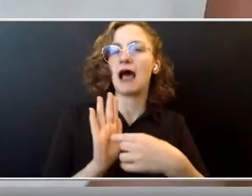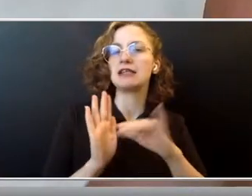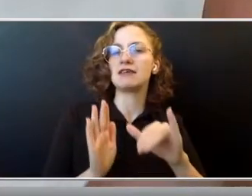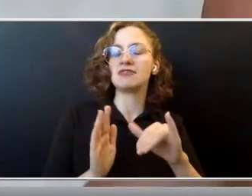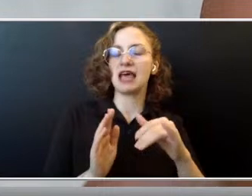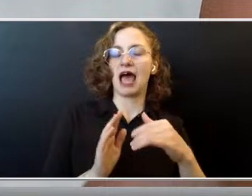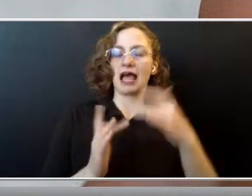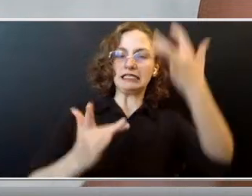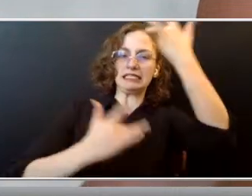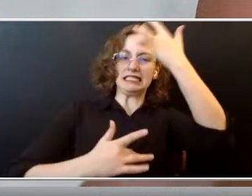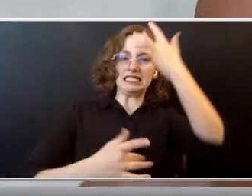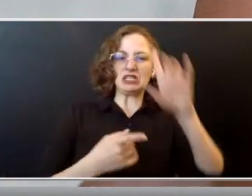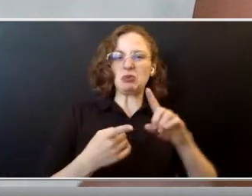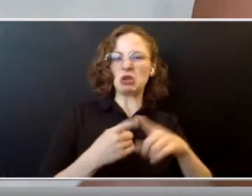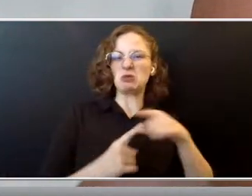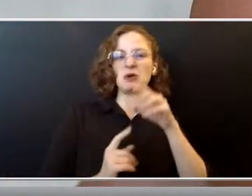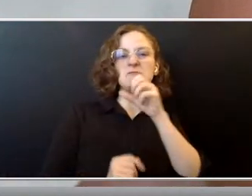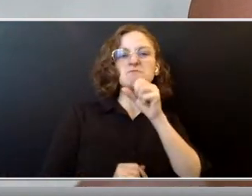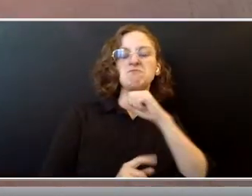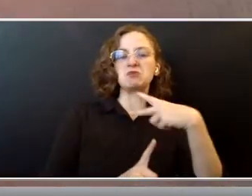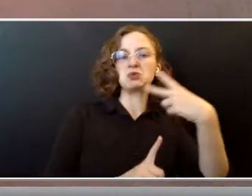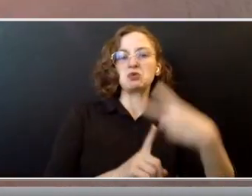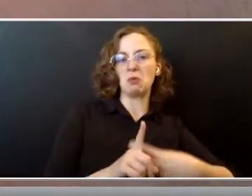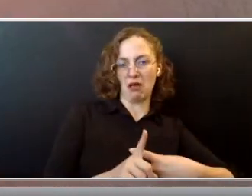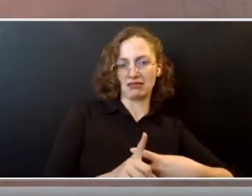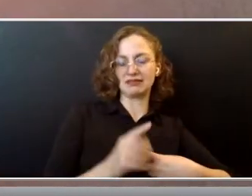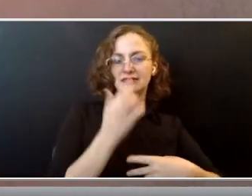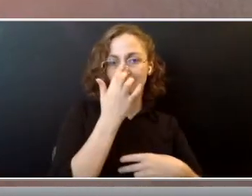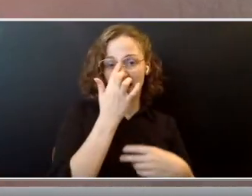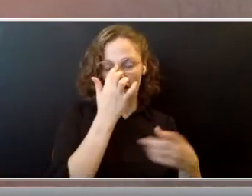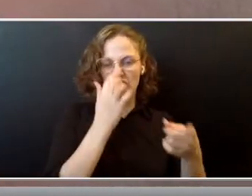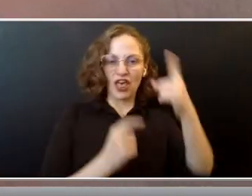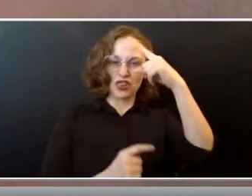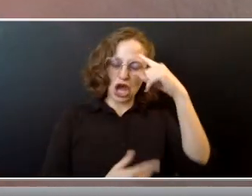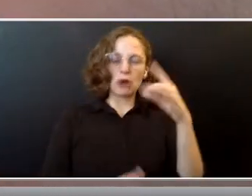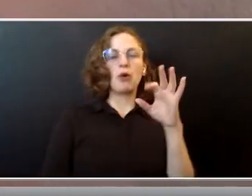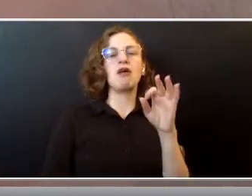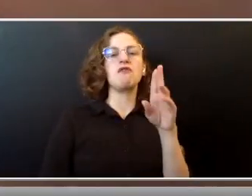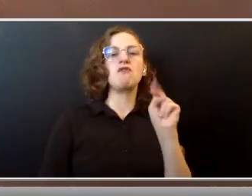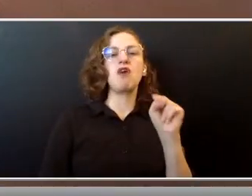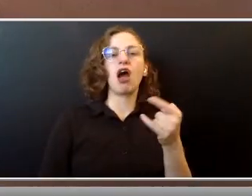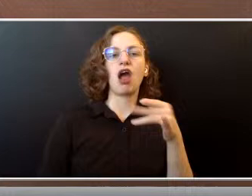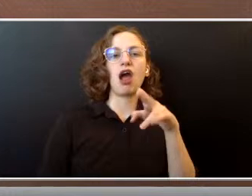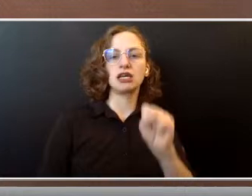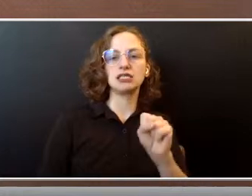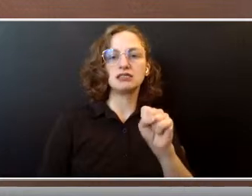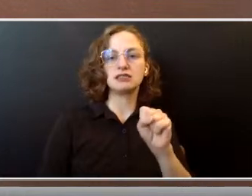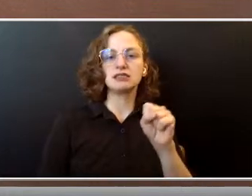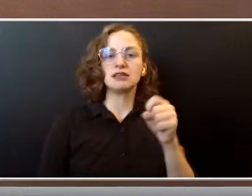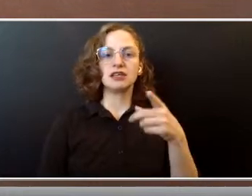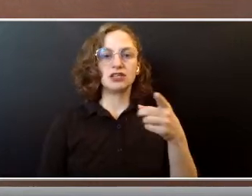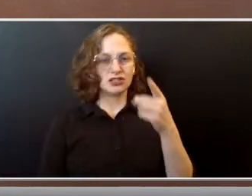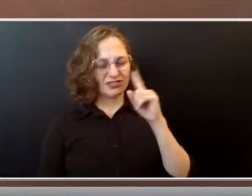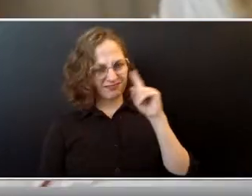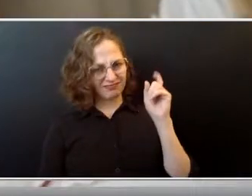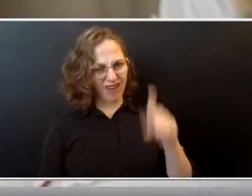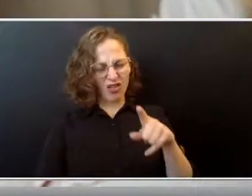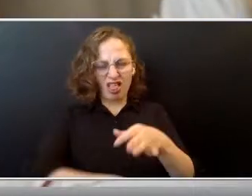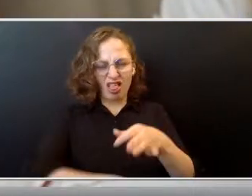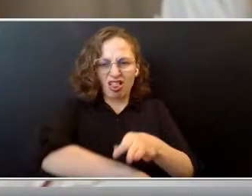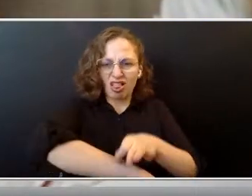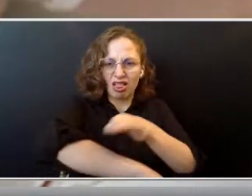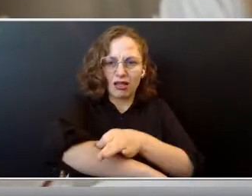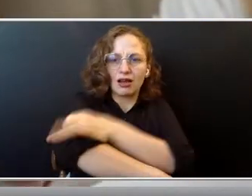orange patches developing on her baby's skin. She says the doctors in South Dakota told her it was because she wasn't bathing her properly. It